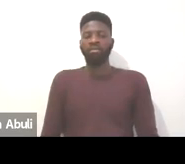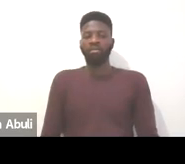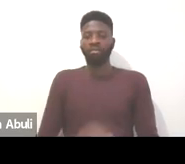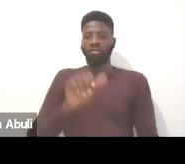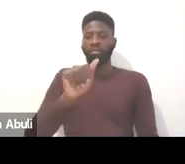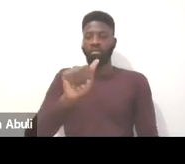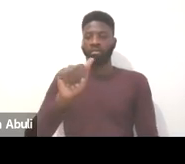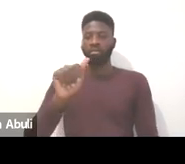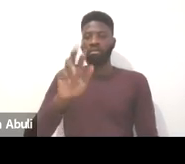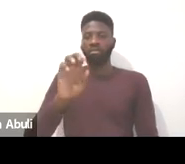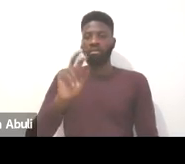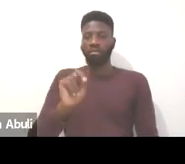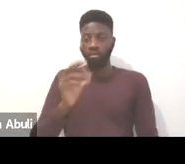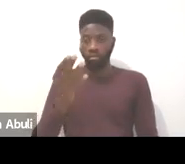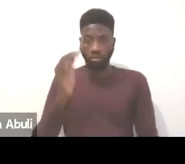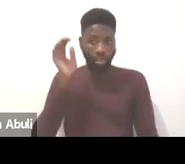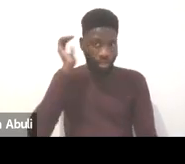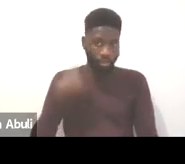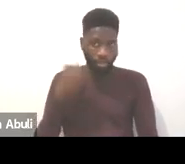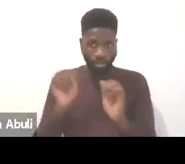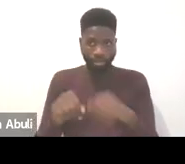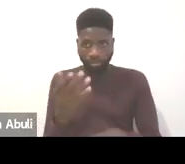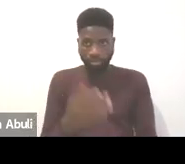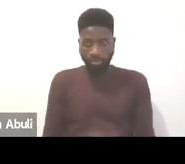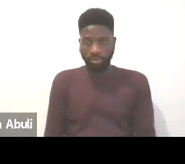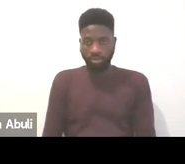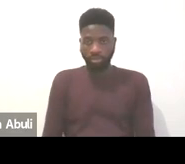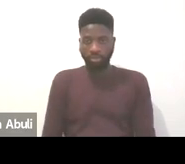Harold, can you hear me?